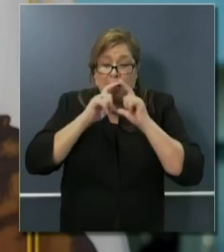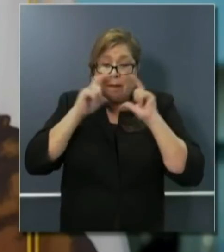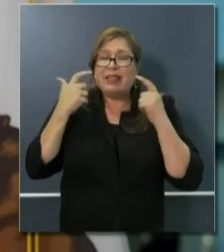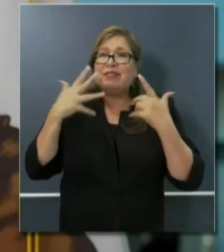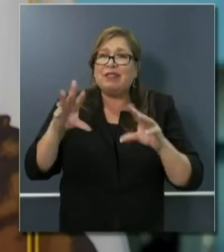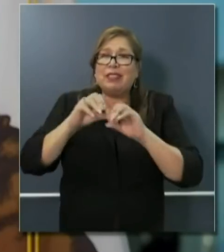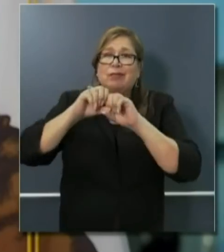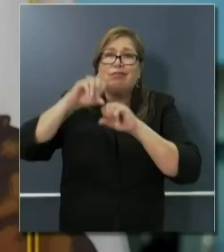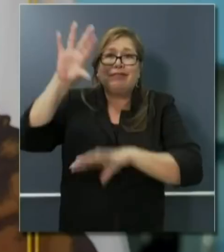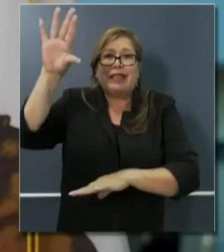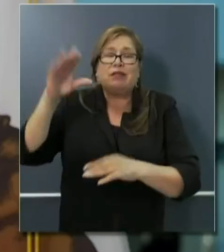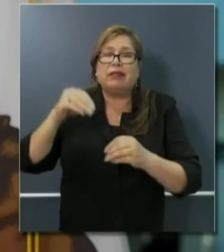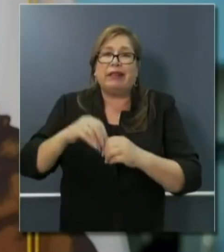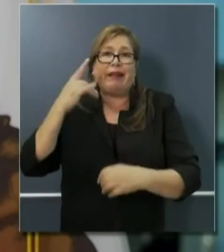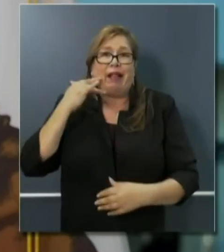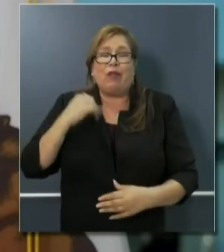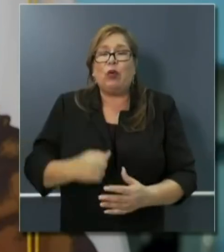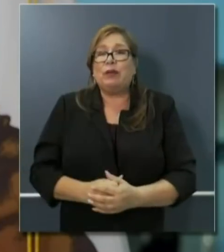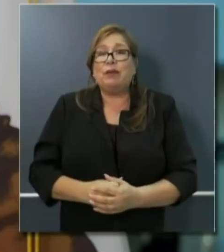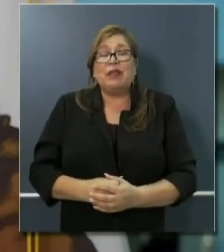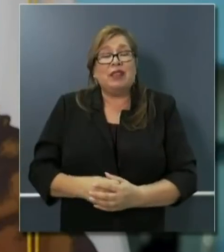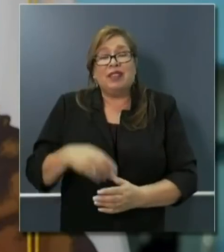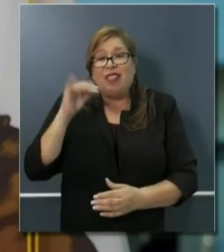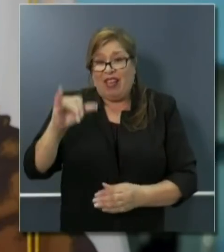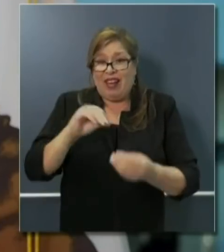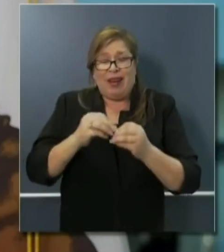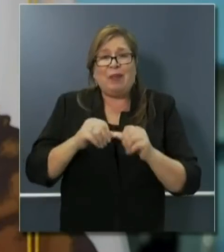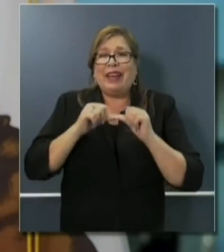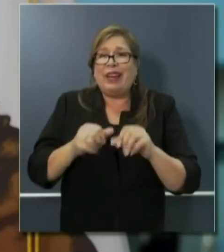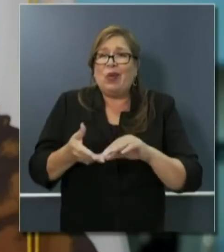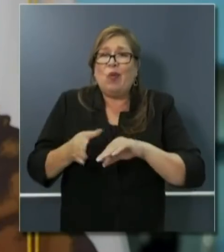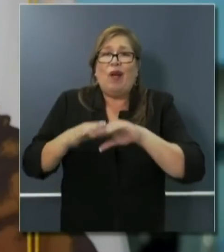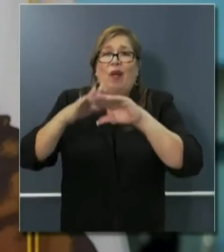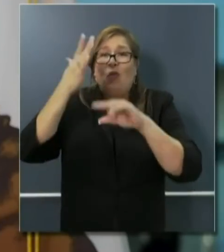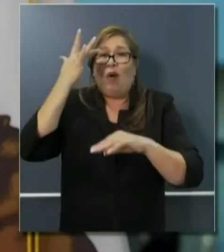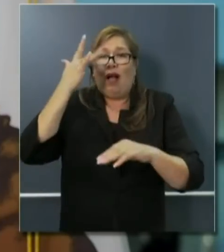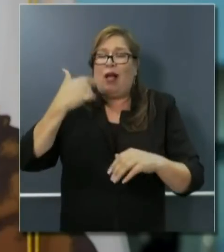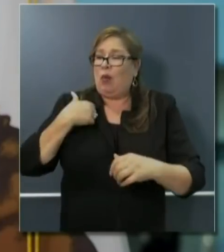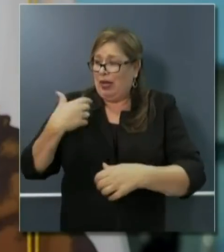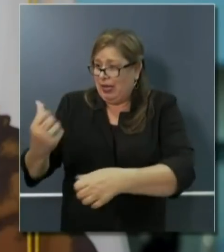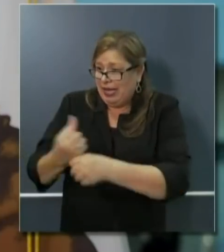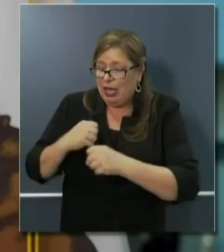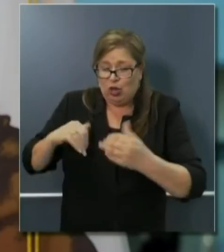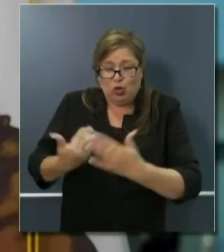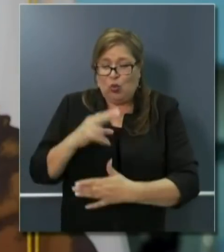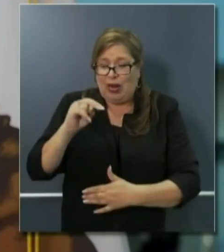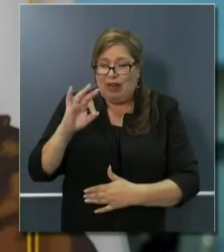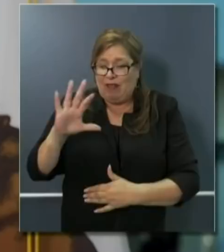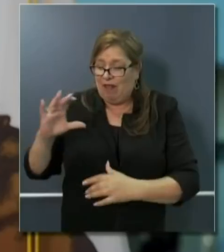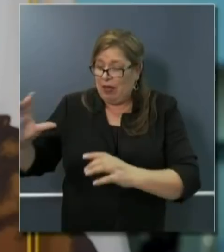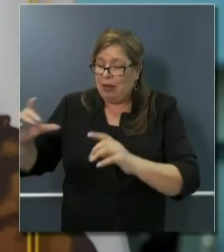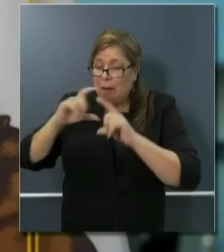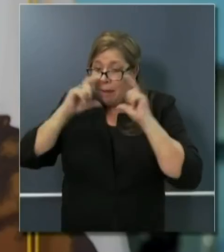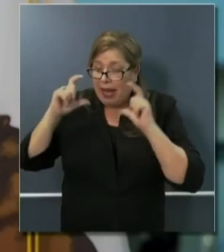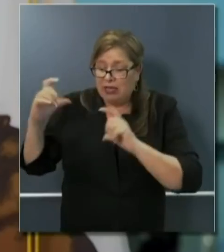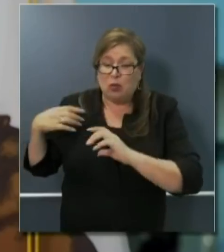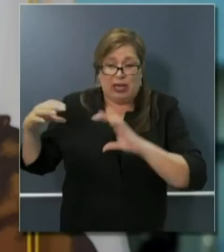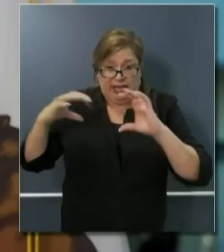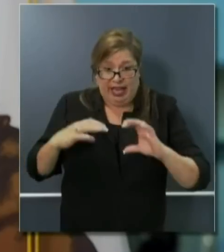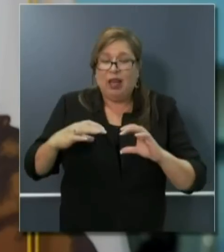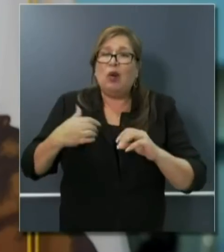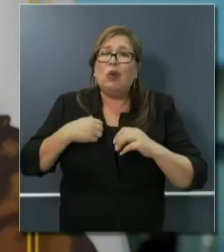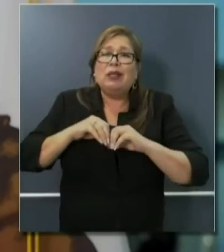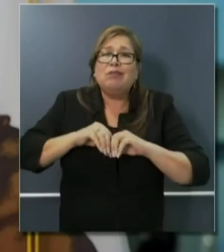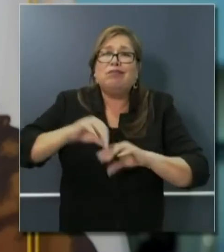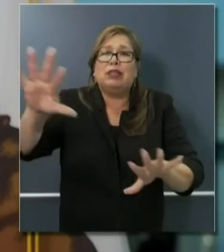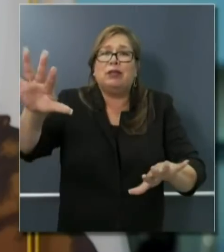up on a daily basis. As soon as we get new N95 masks in, we get them out. Again, I use N95s as a proxy